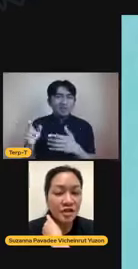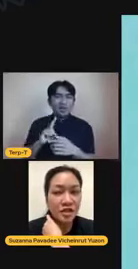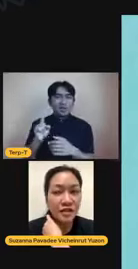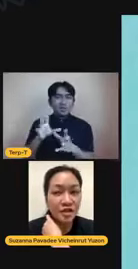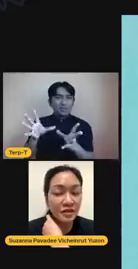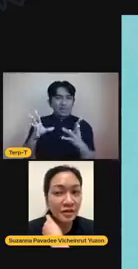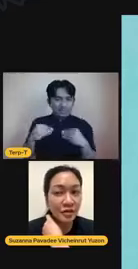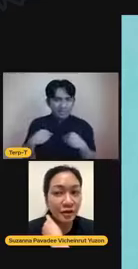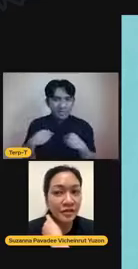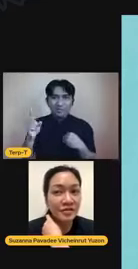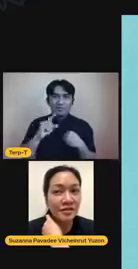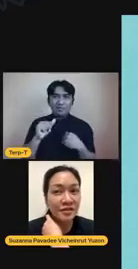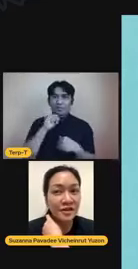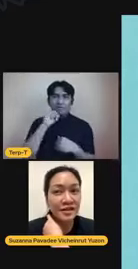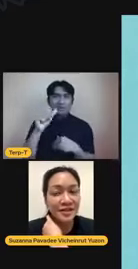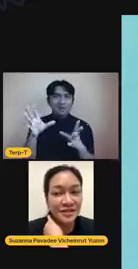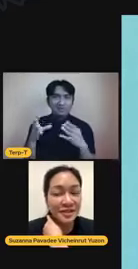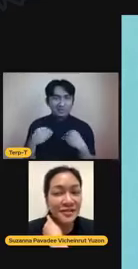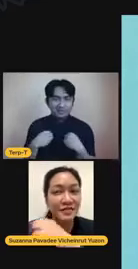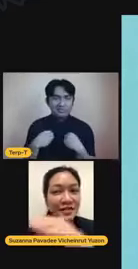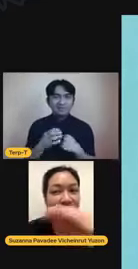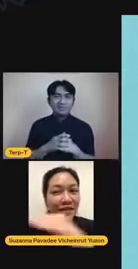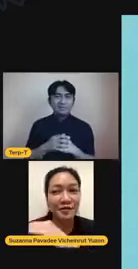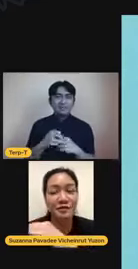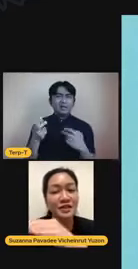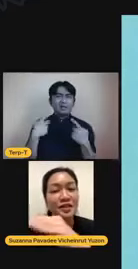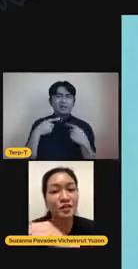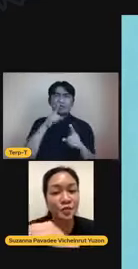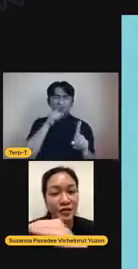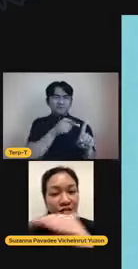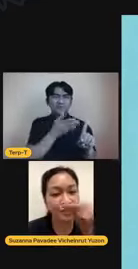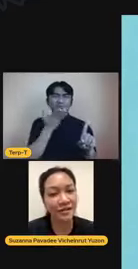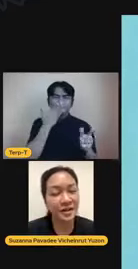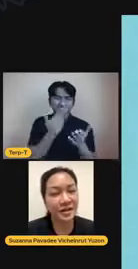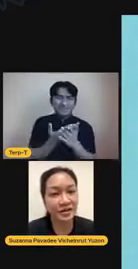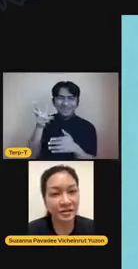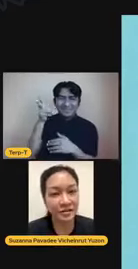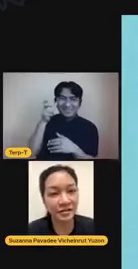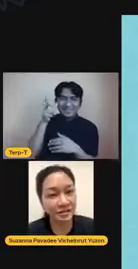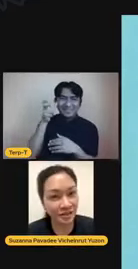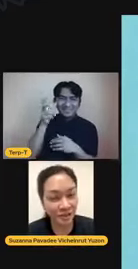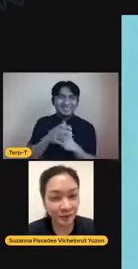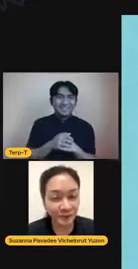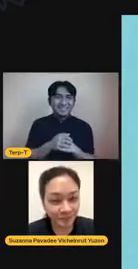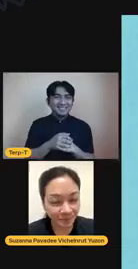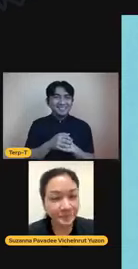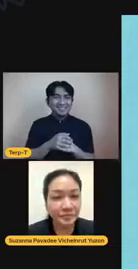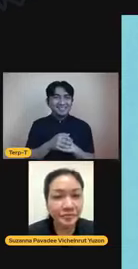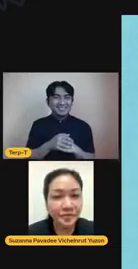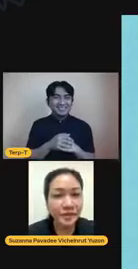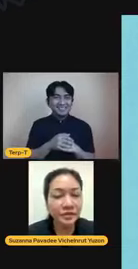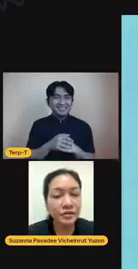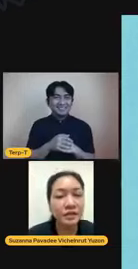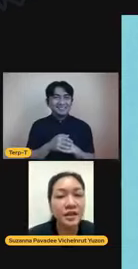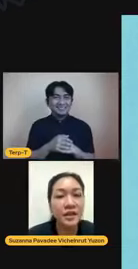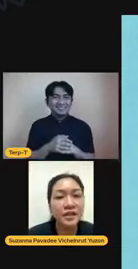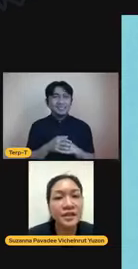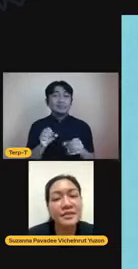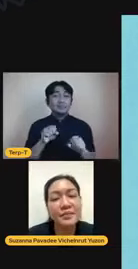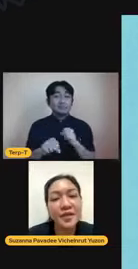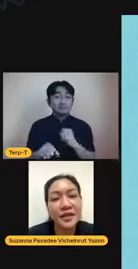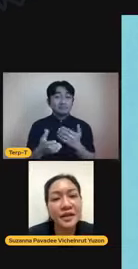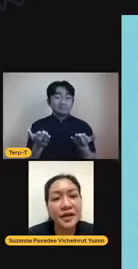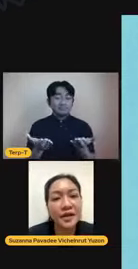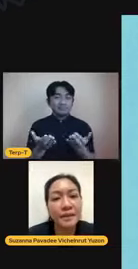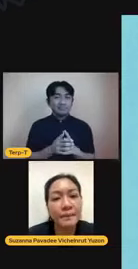what's not. She's actually a great listener, and actually she does everything, her routines, more than her little sister. So